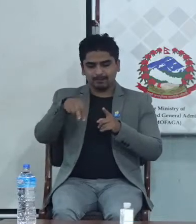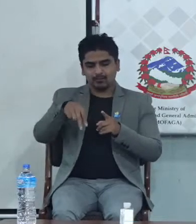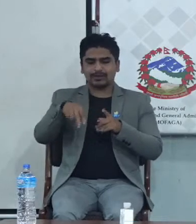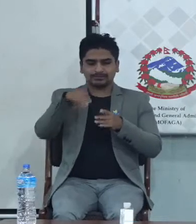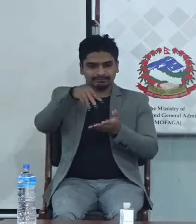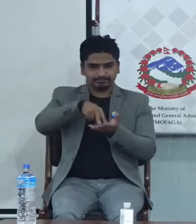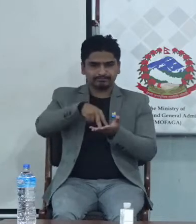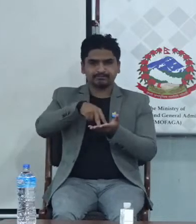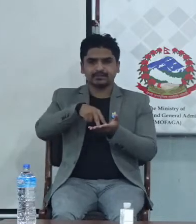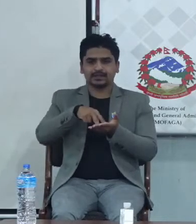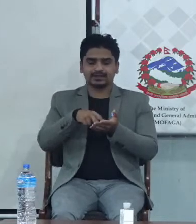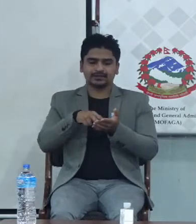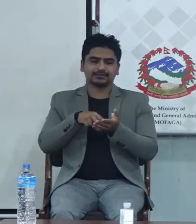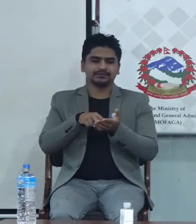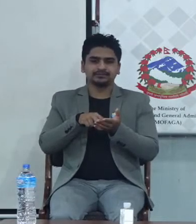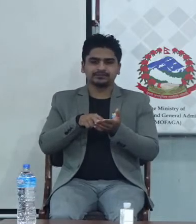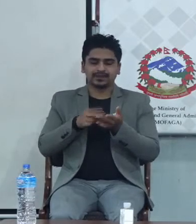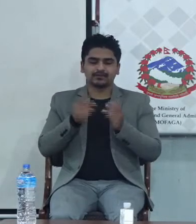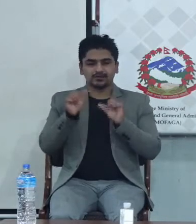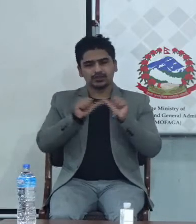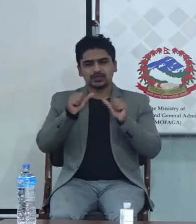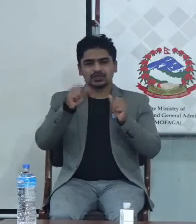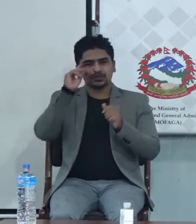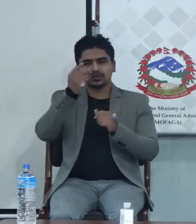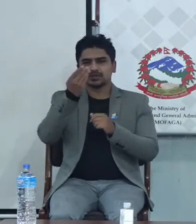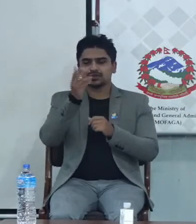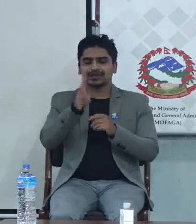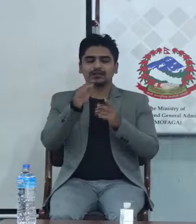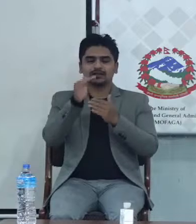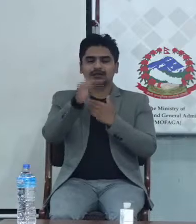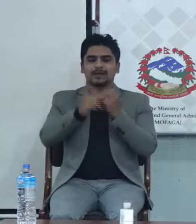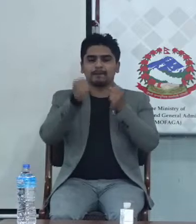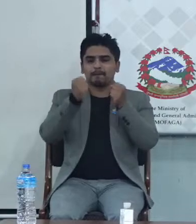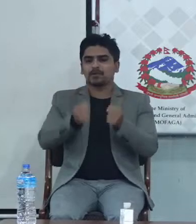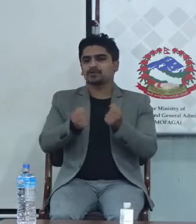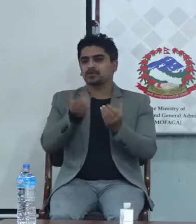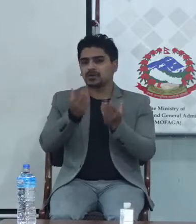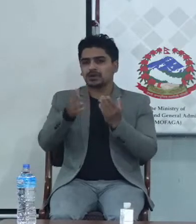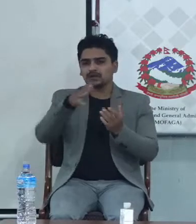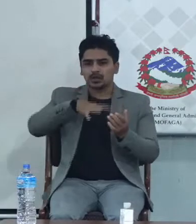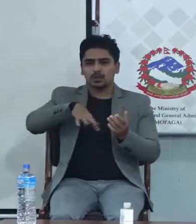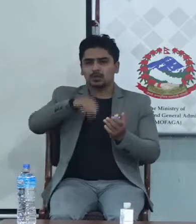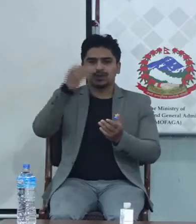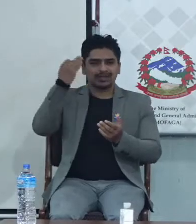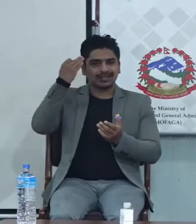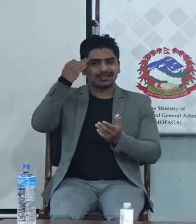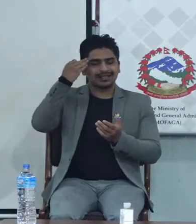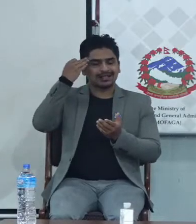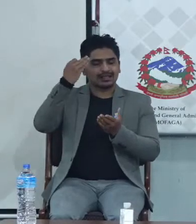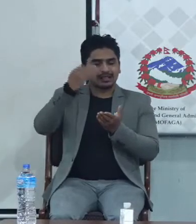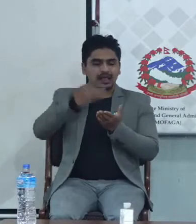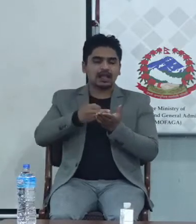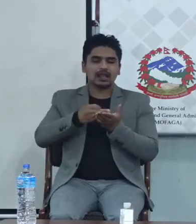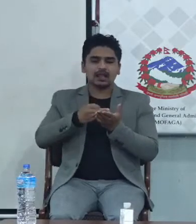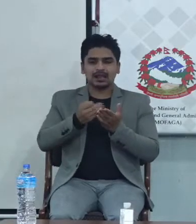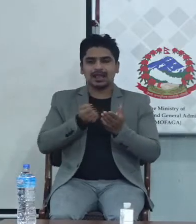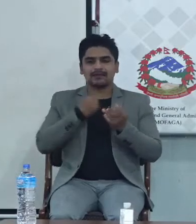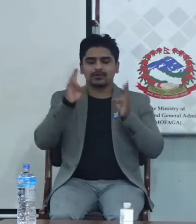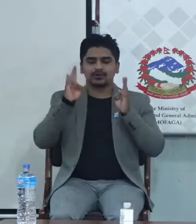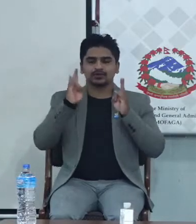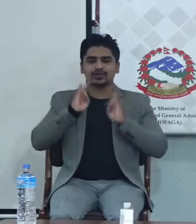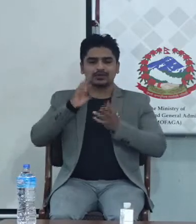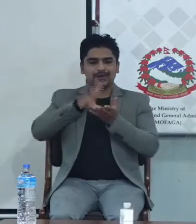comfortable, and all your attention, please take your attention to your body, Close